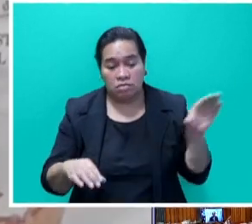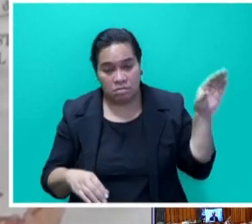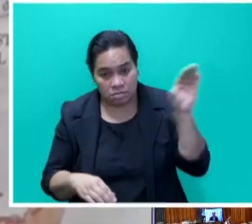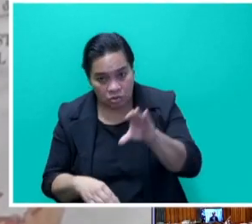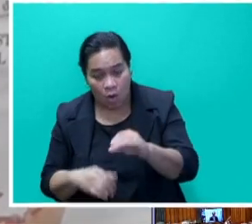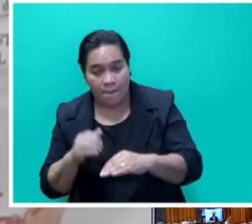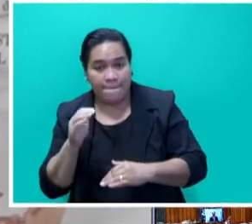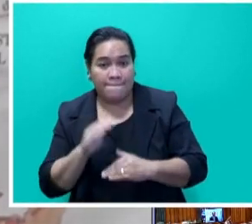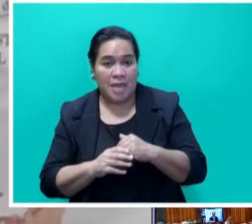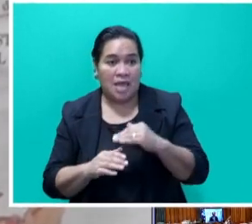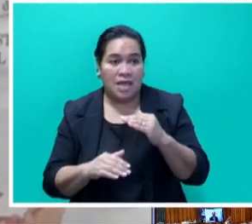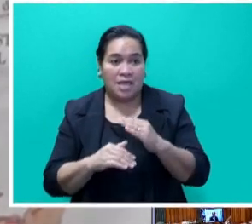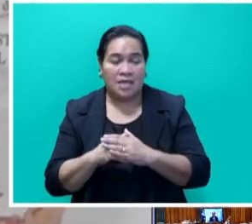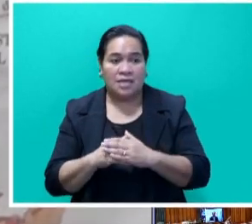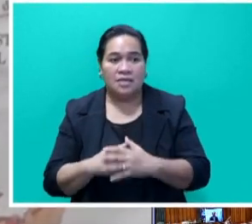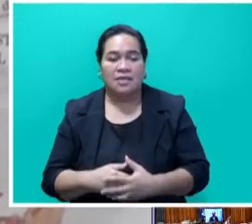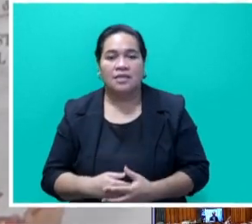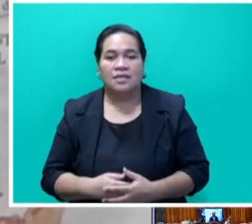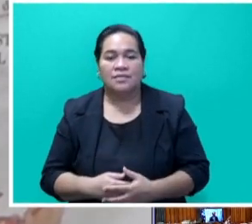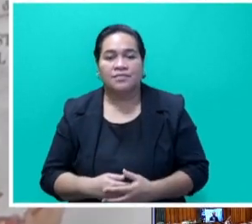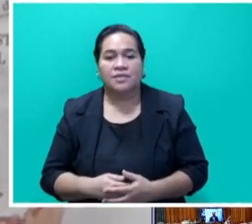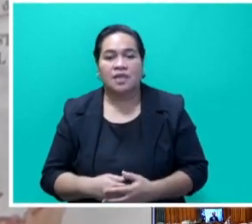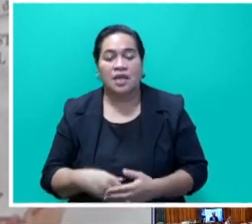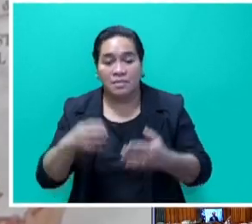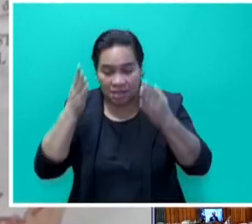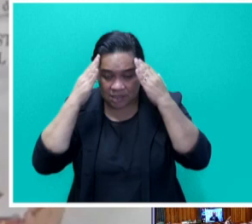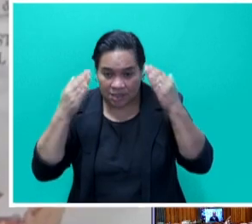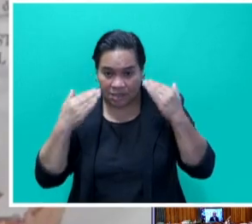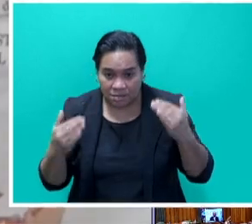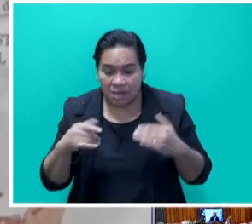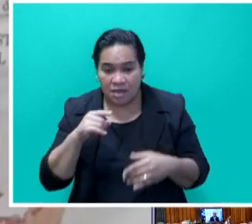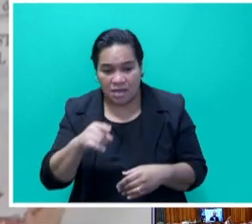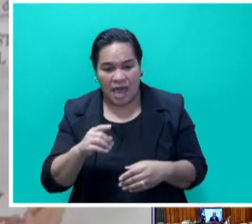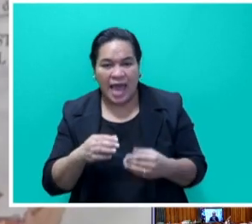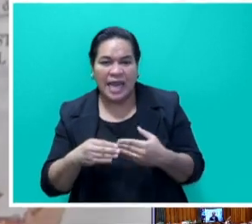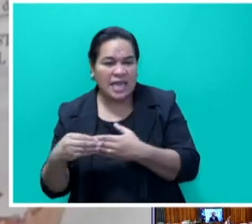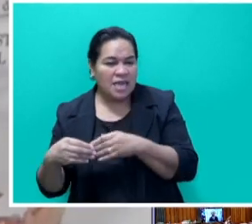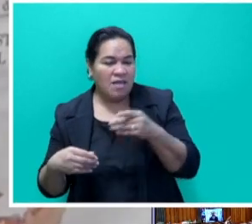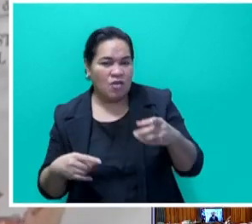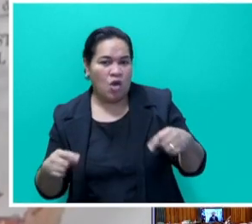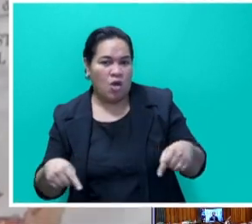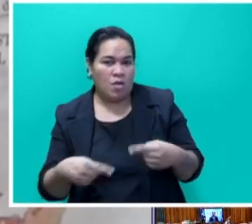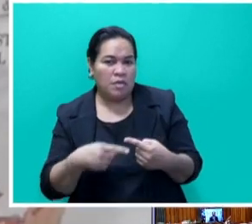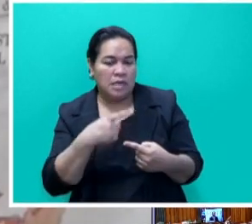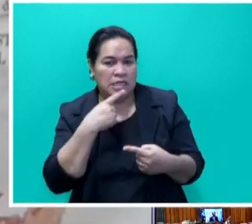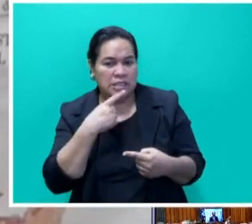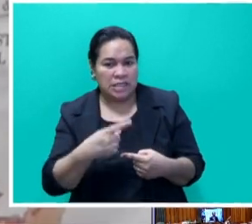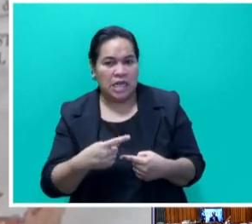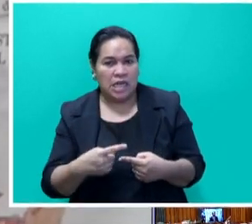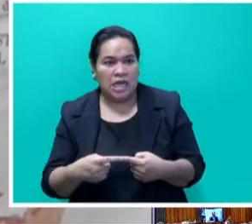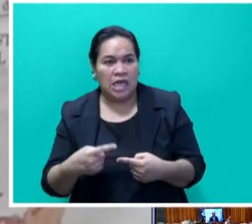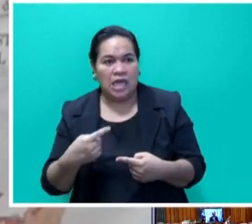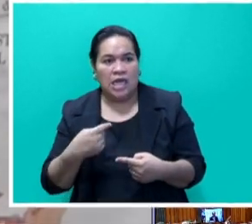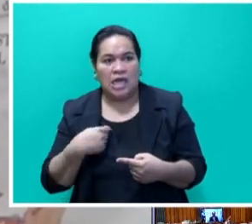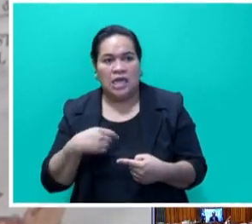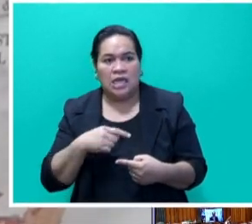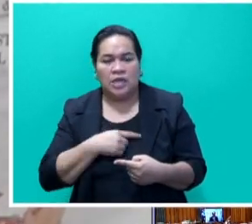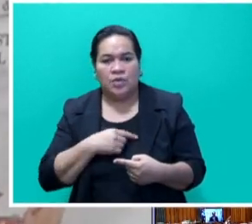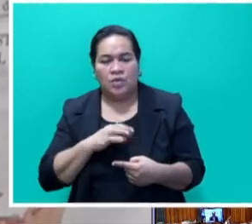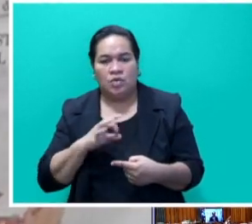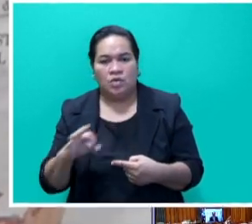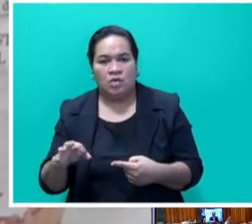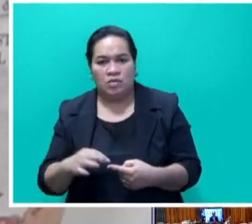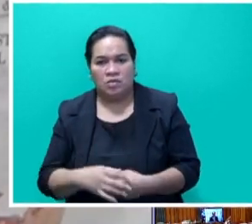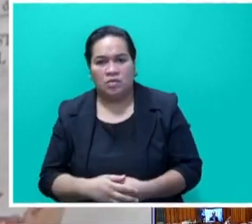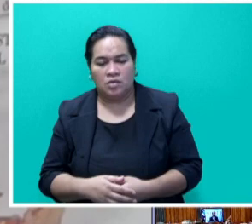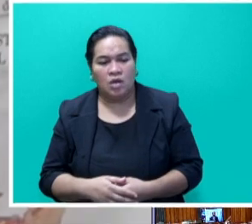receipt. Mr. Speaker, sir, the Honourable Leader of the Opposition stated there is very little to show the money that has been invested in roads